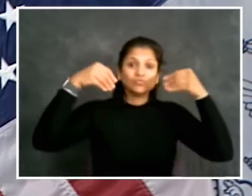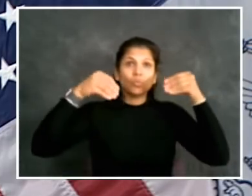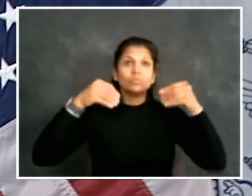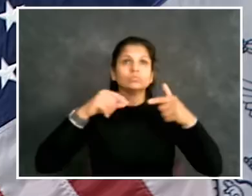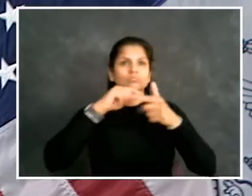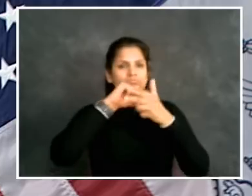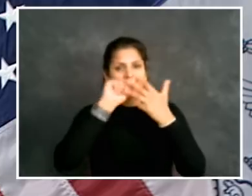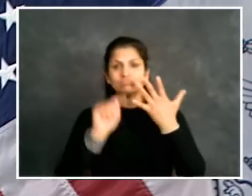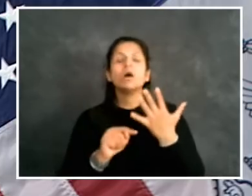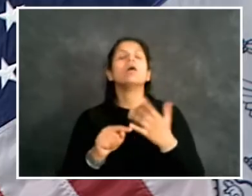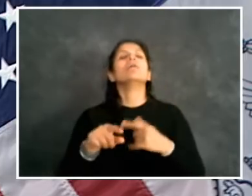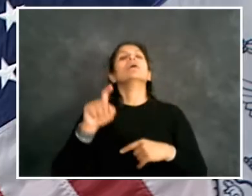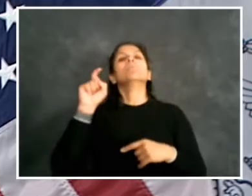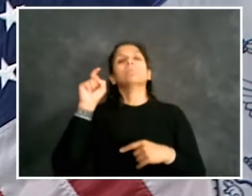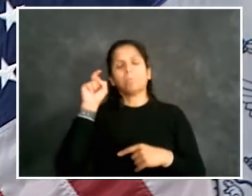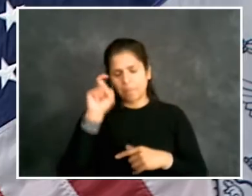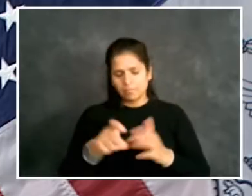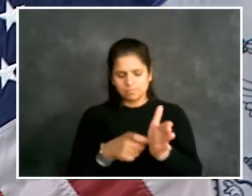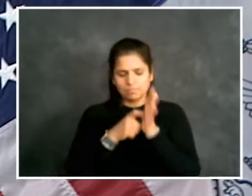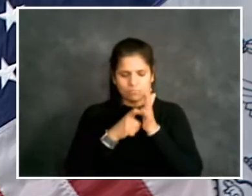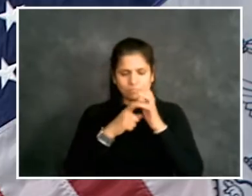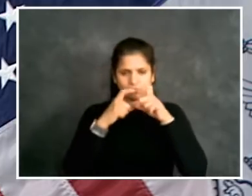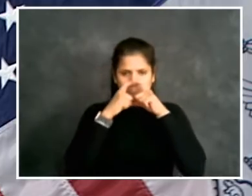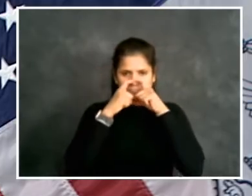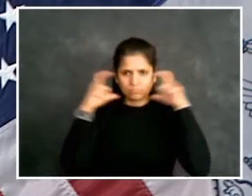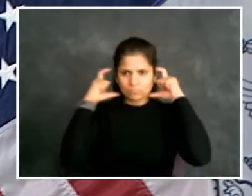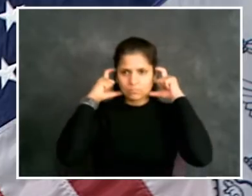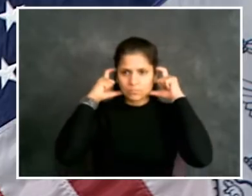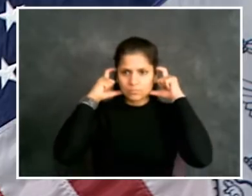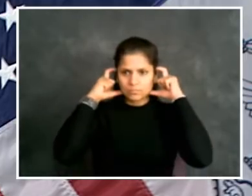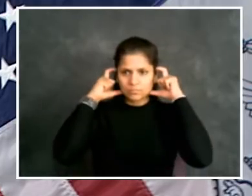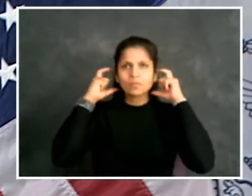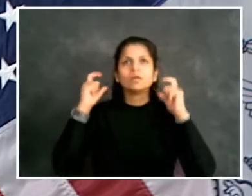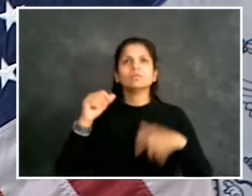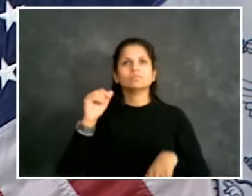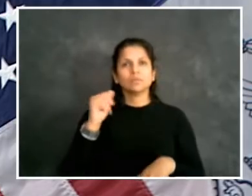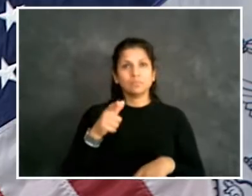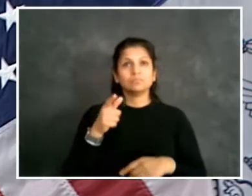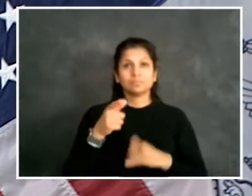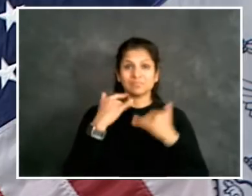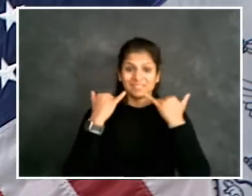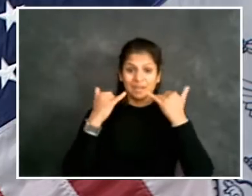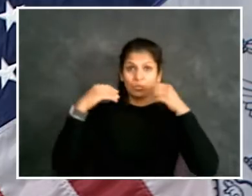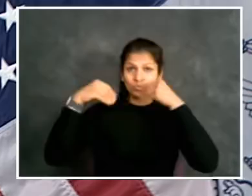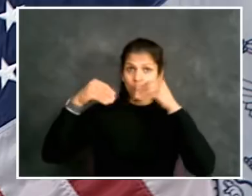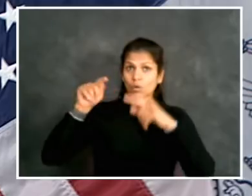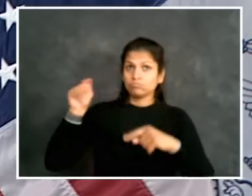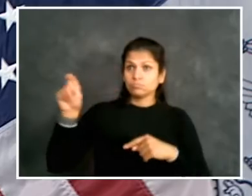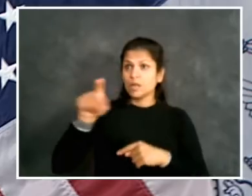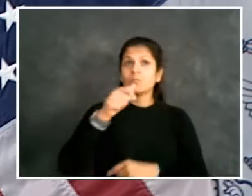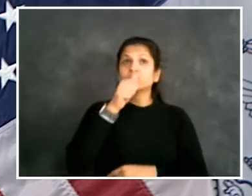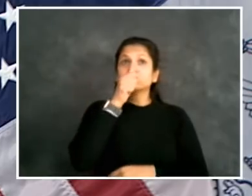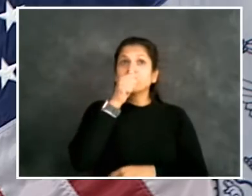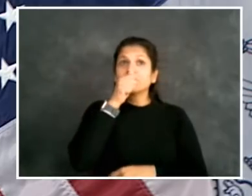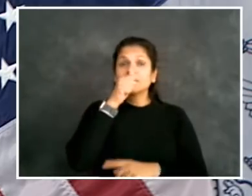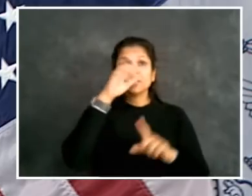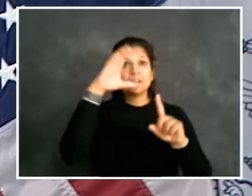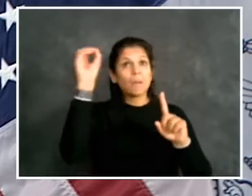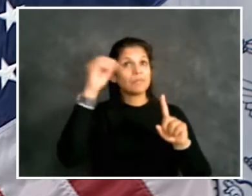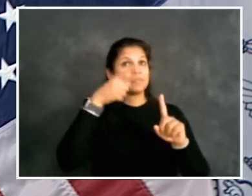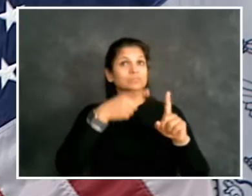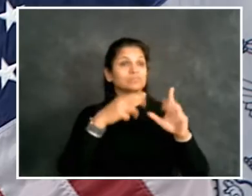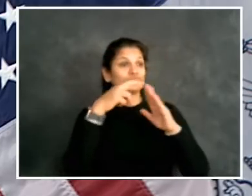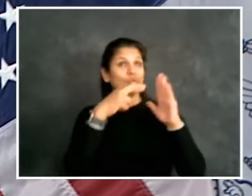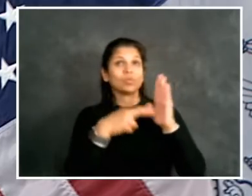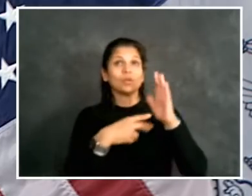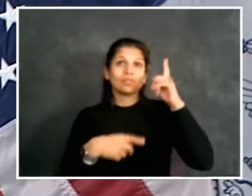they should do so, and we will back them up. But I think at this point, everyone should be wearing a face covering. But we can come back to you on